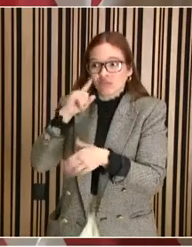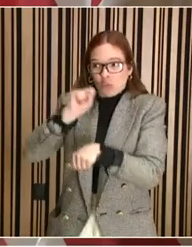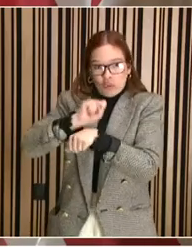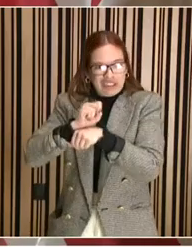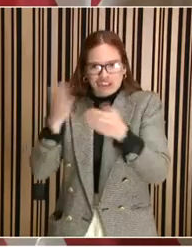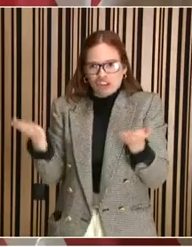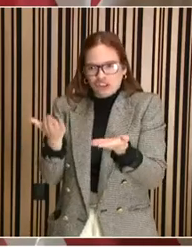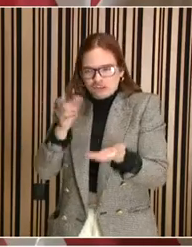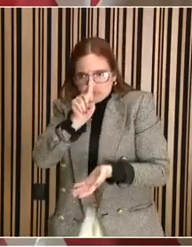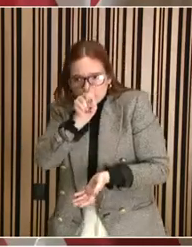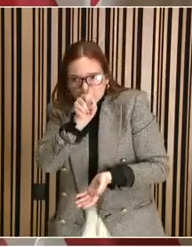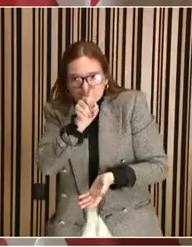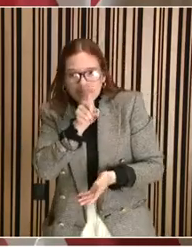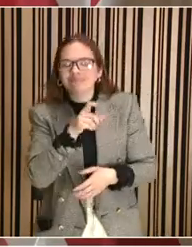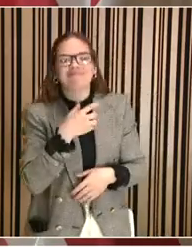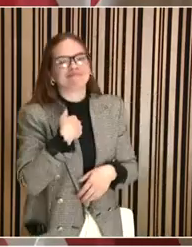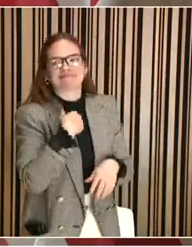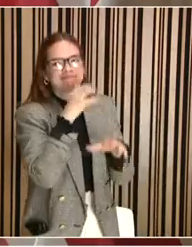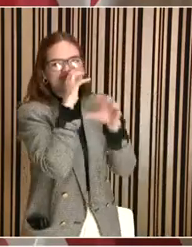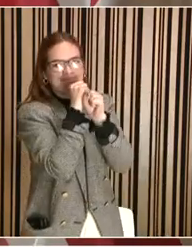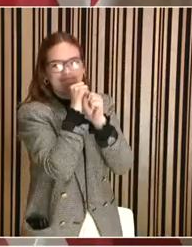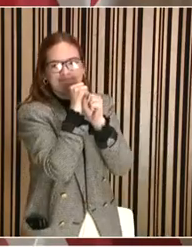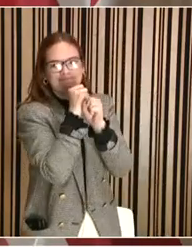I can't answer that, and I don't know the answer.